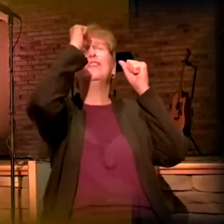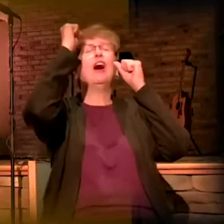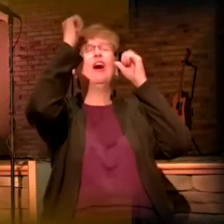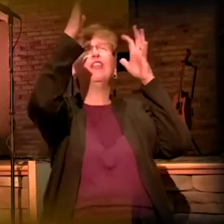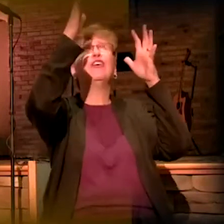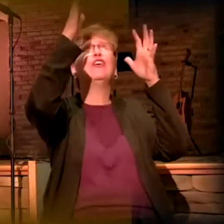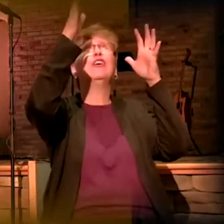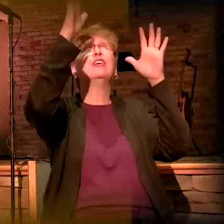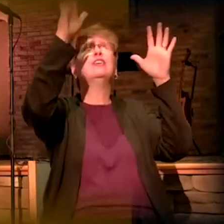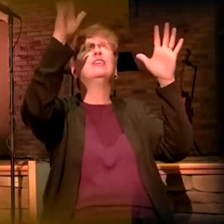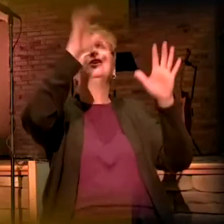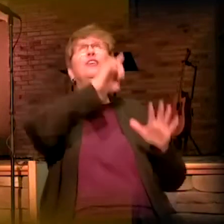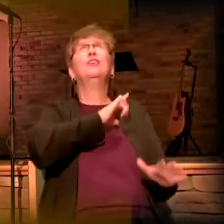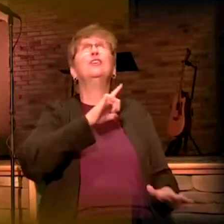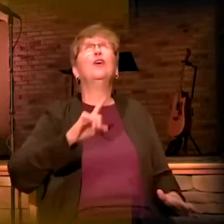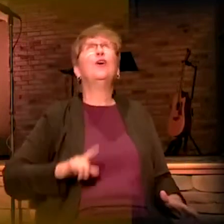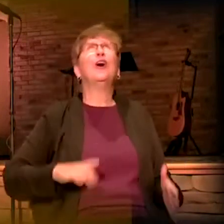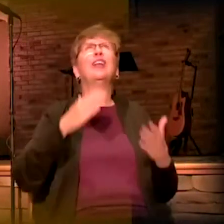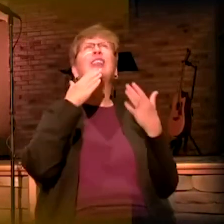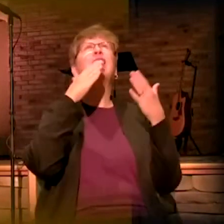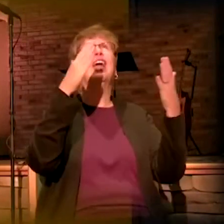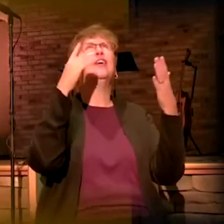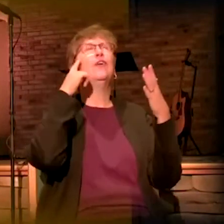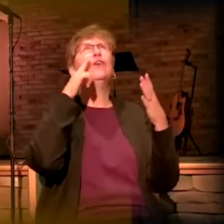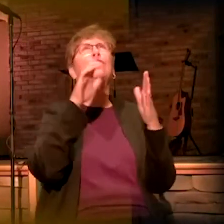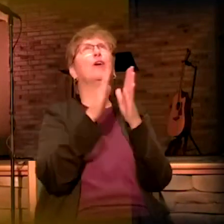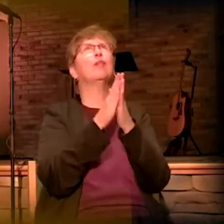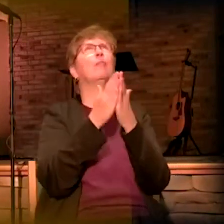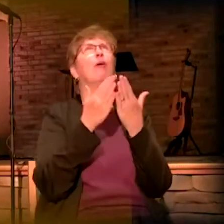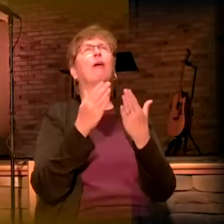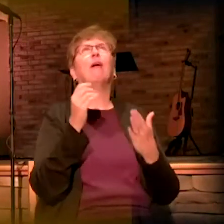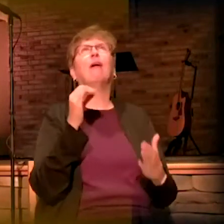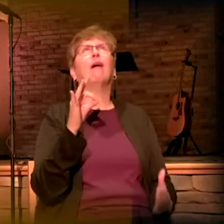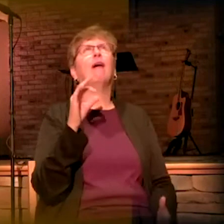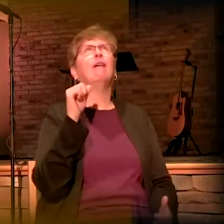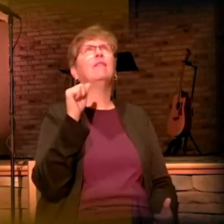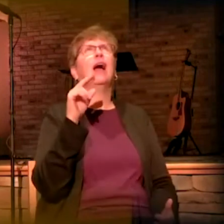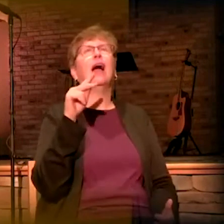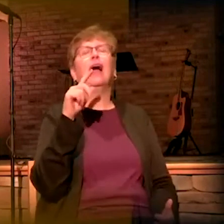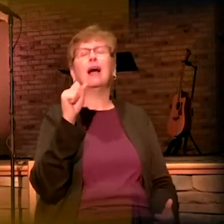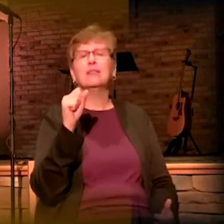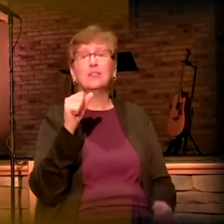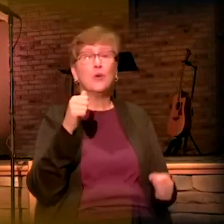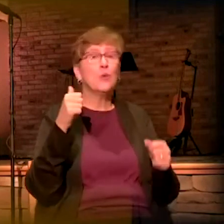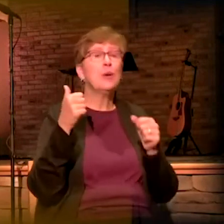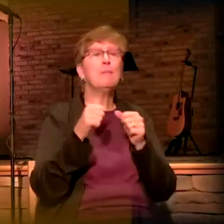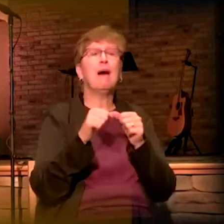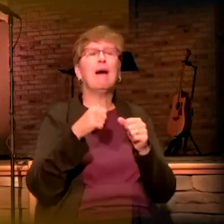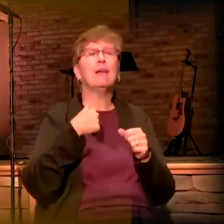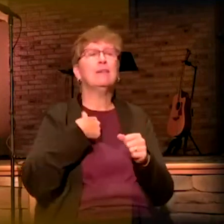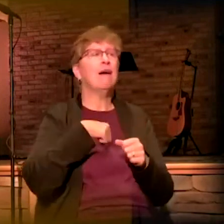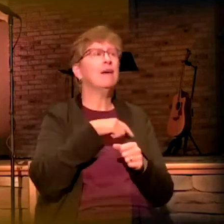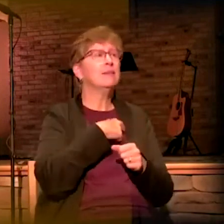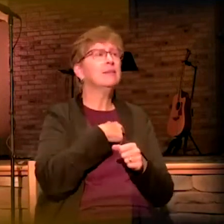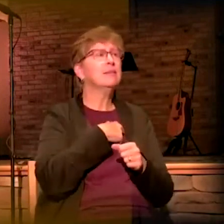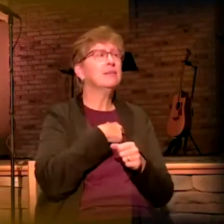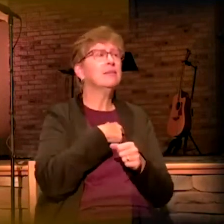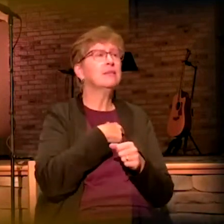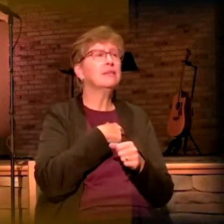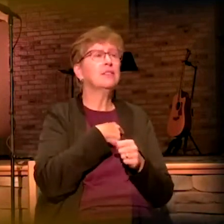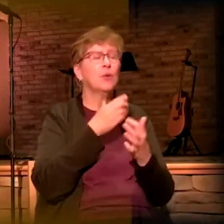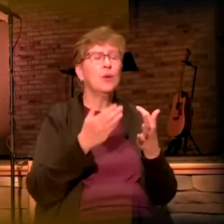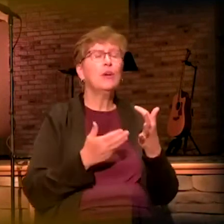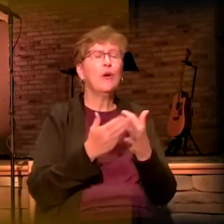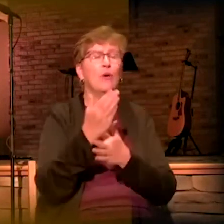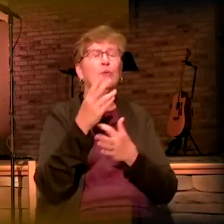Lord, thank you for the book of Acts. Lord, remind us that as we go through those